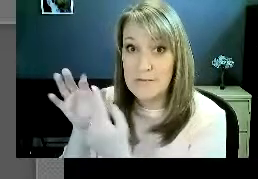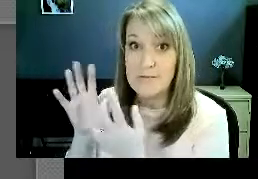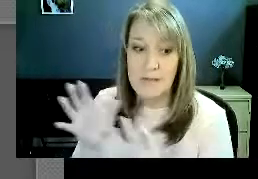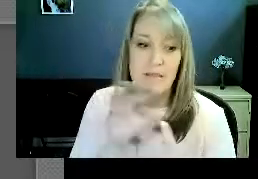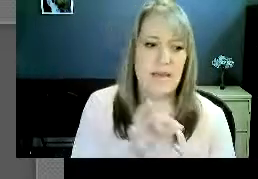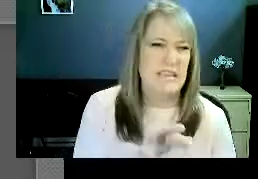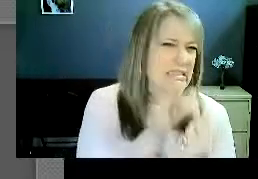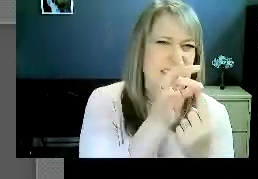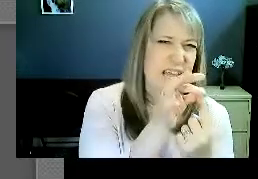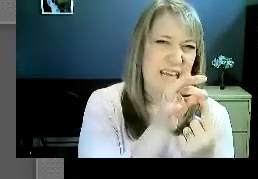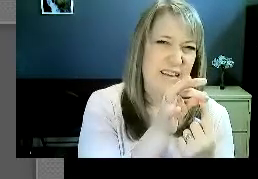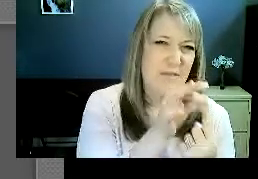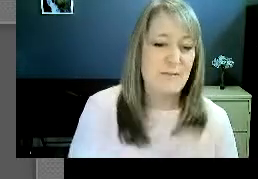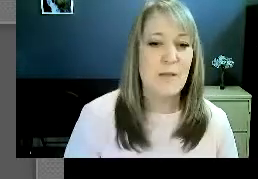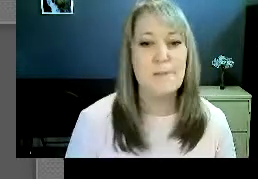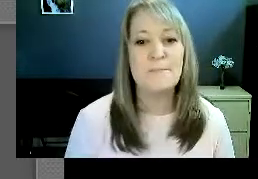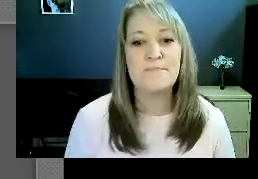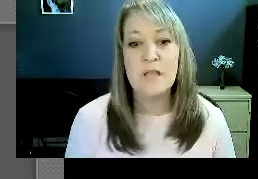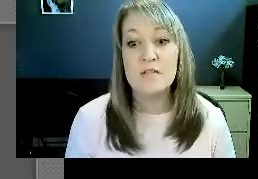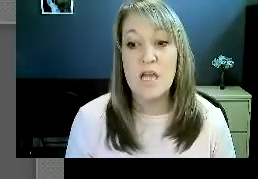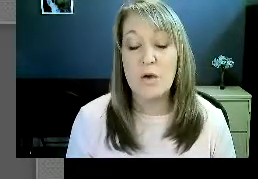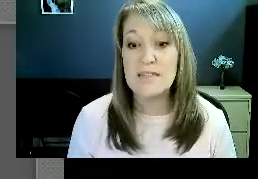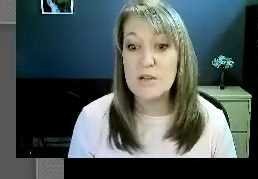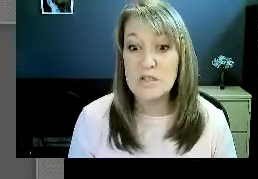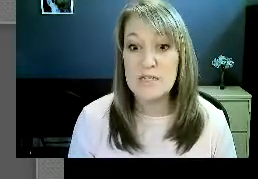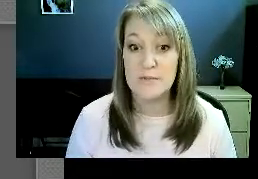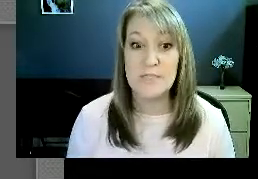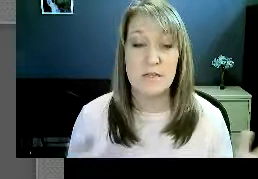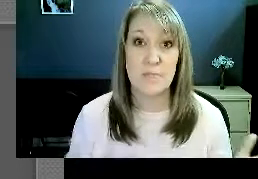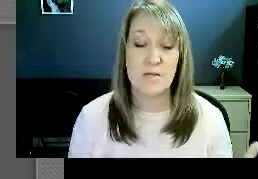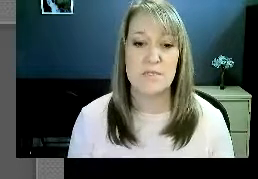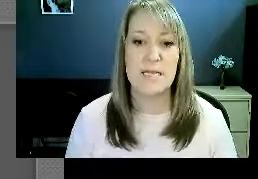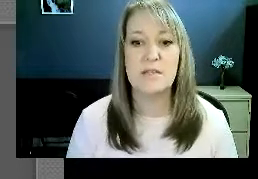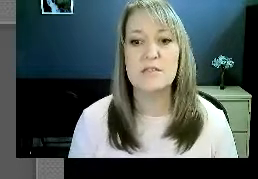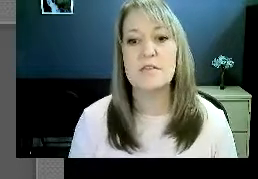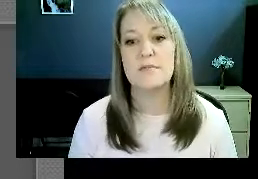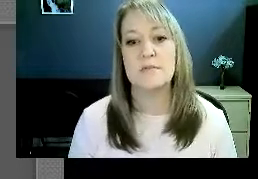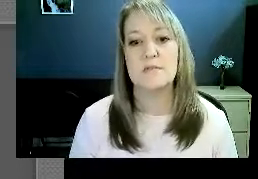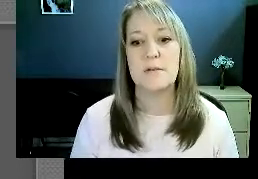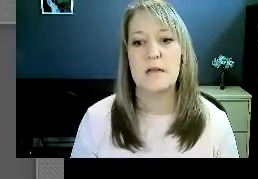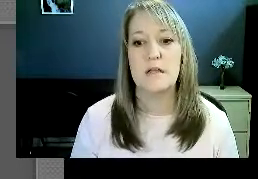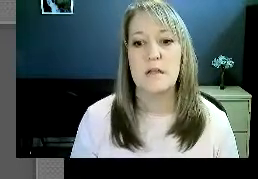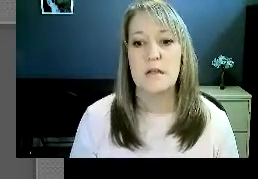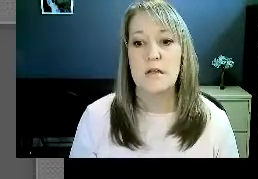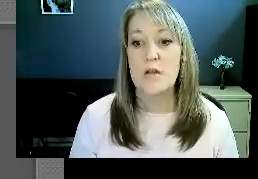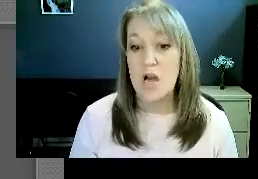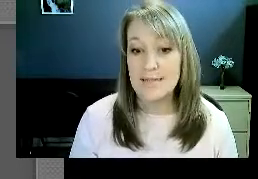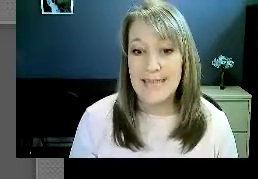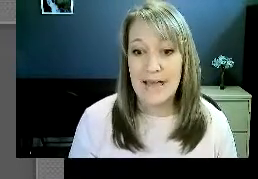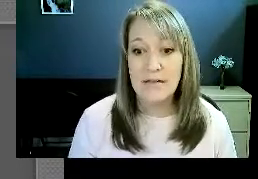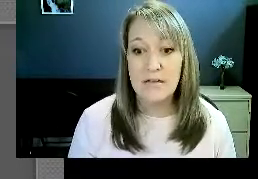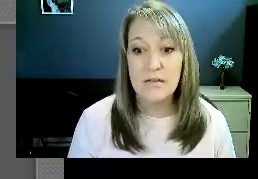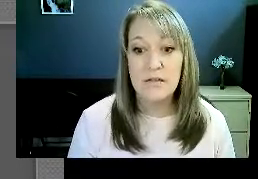positive than a negative. Okay, so that's also the difference. The non-manual sign is also the difference between